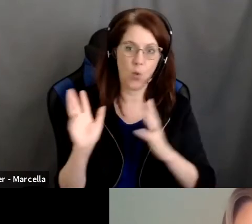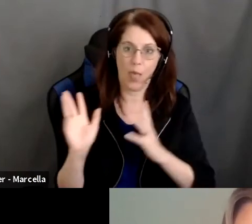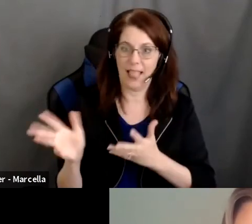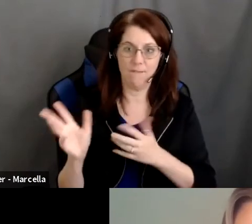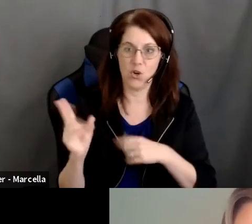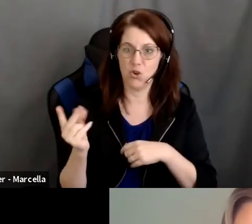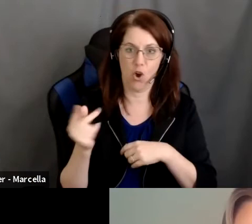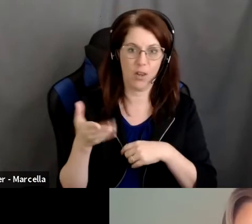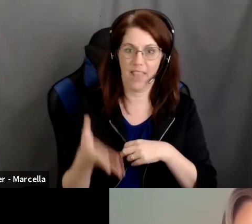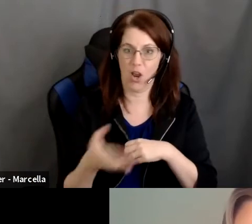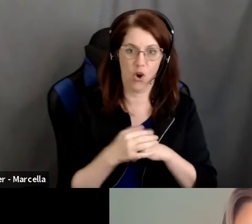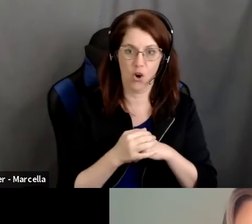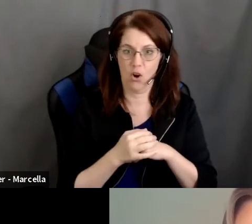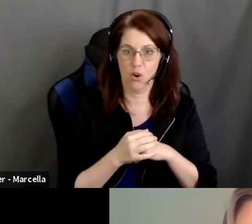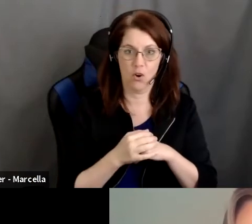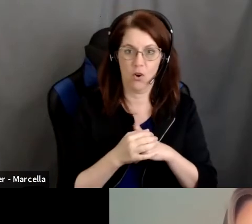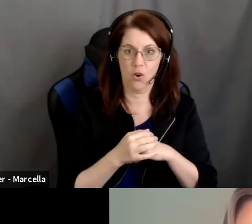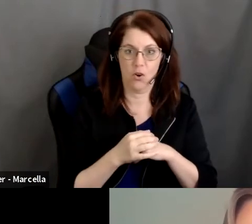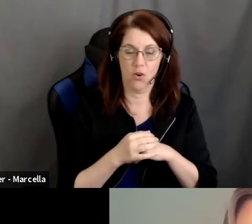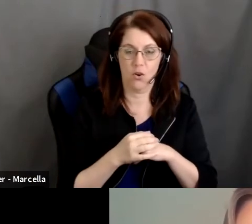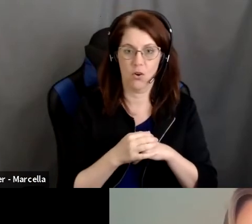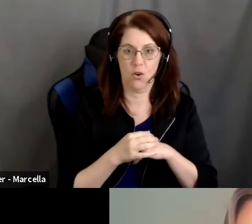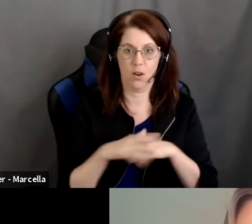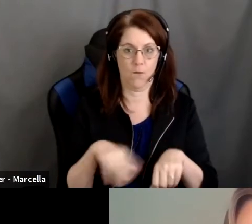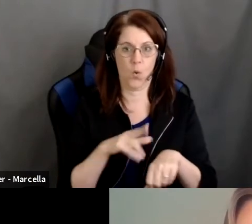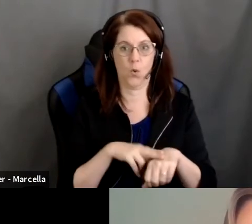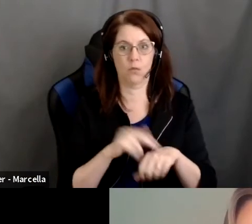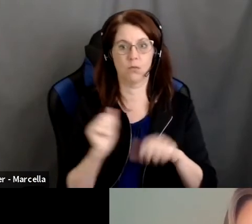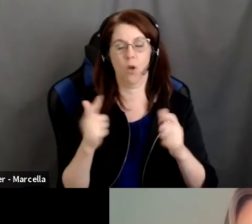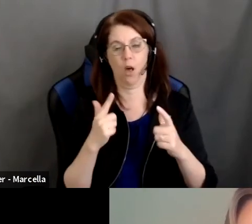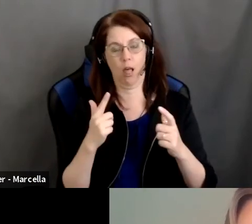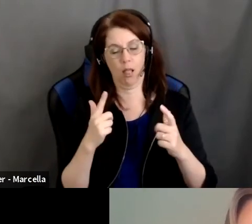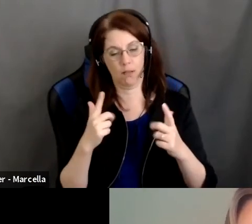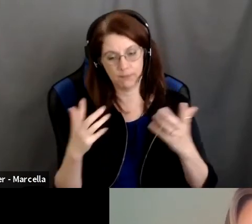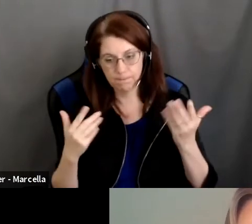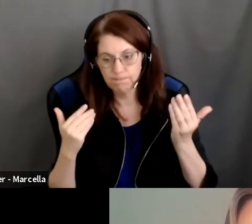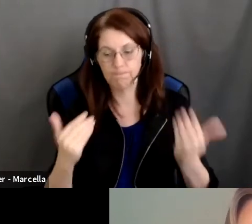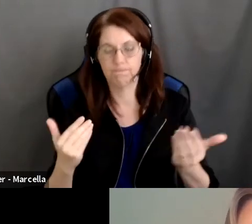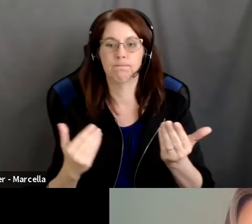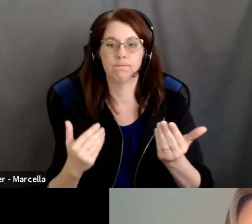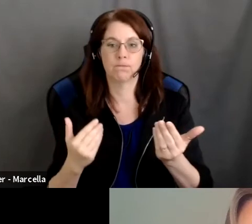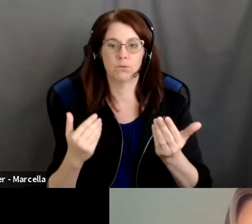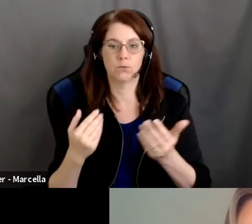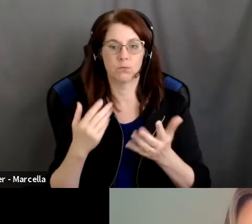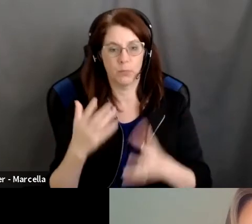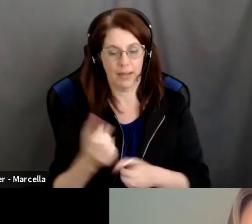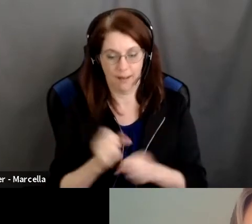there. And of course, we all stepped up to the plate. We got crates, we